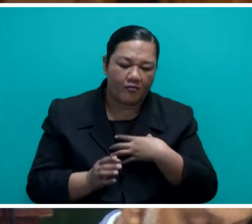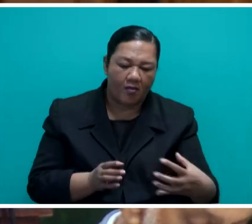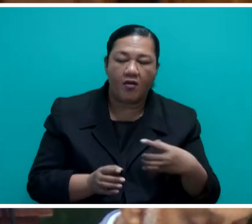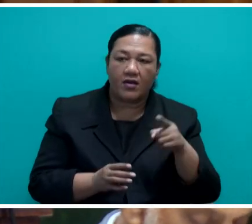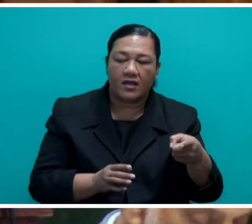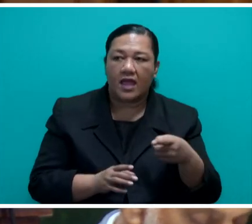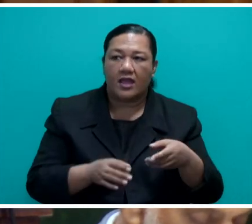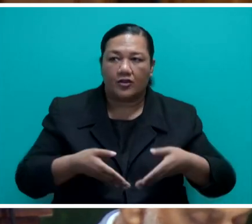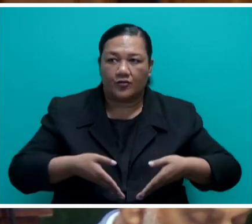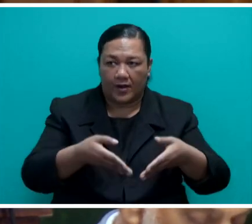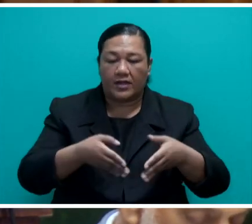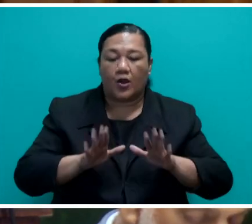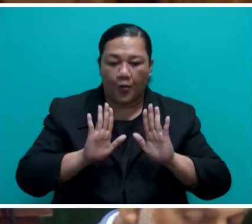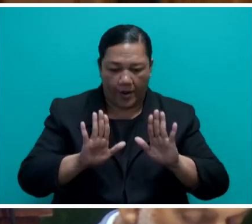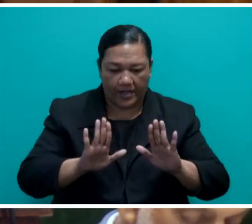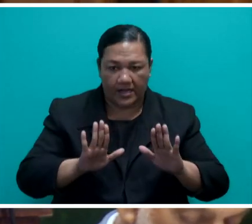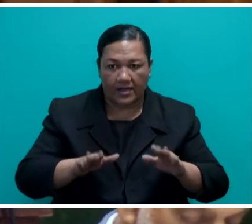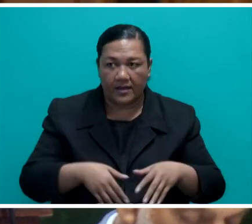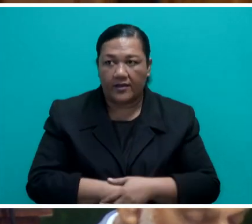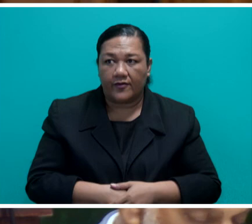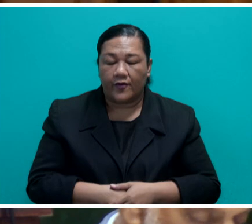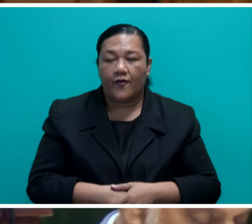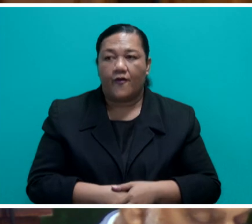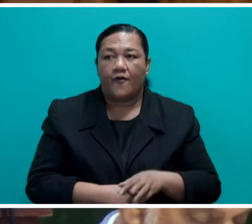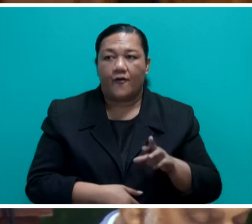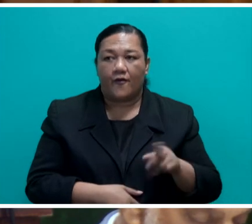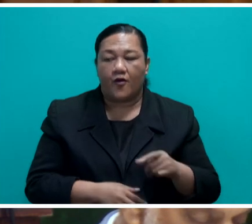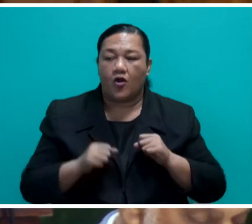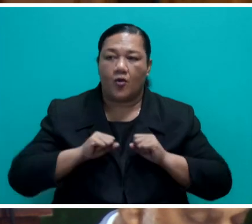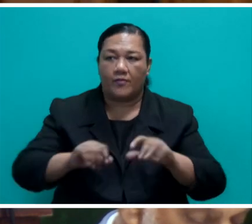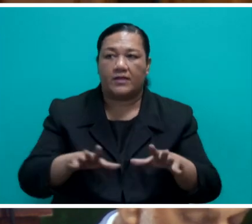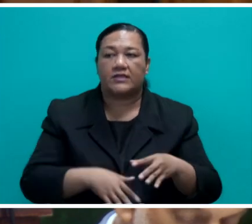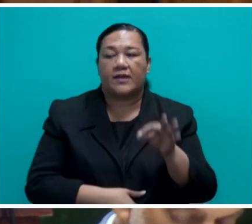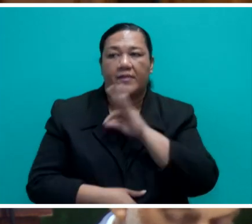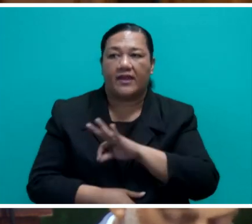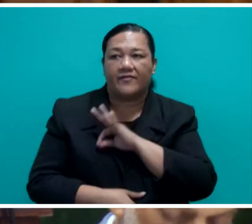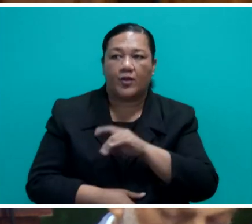awaiting completion, which once finished will bring benefits to about